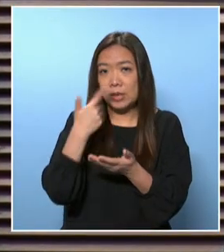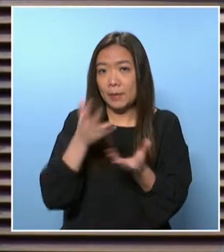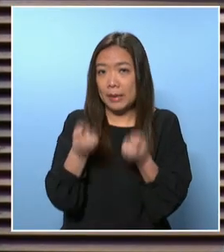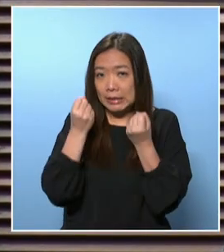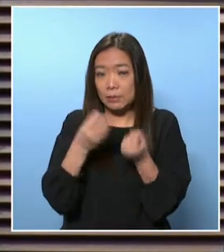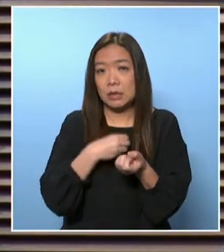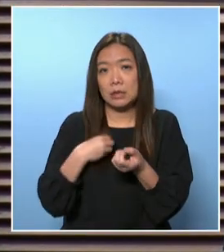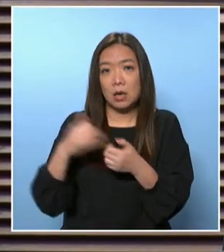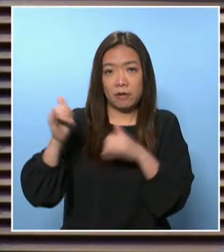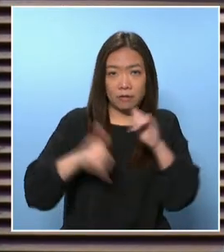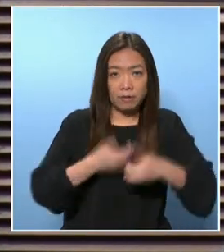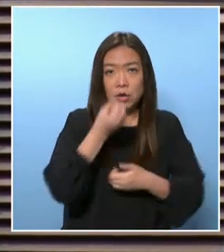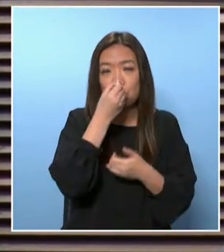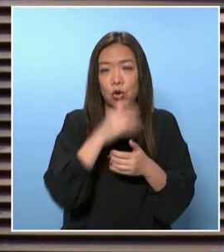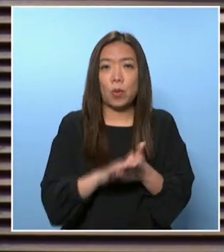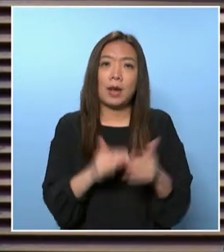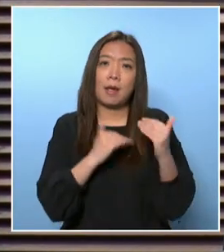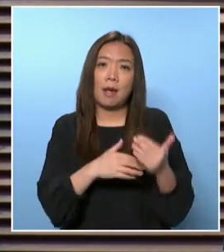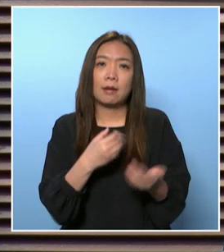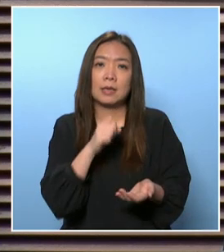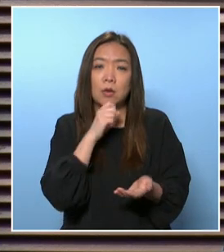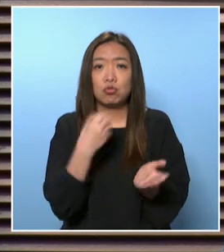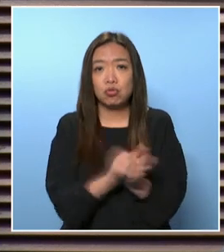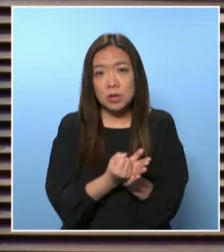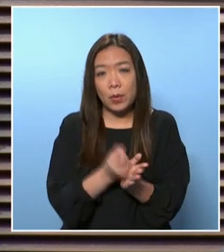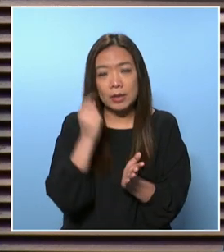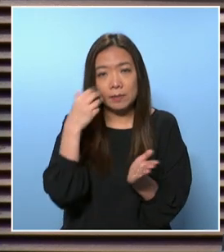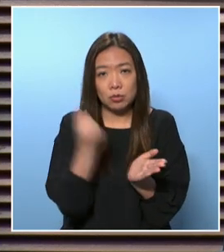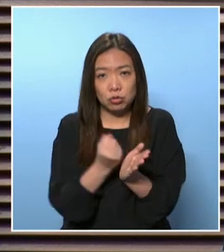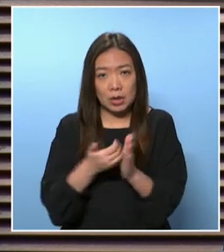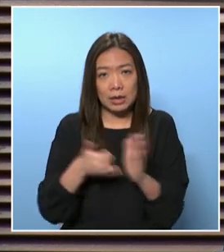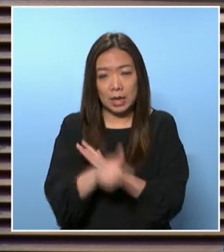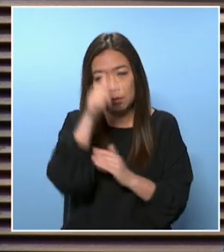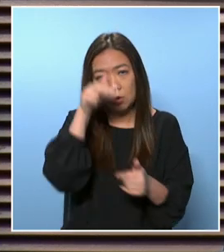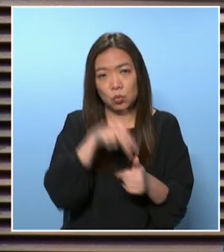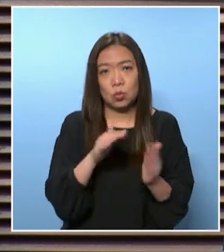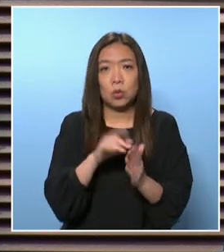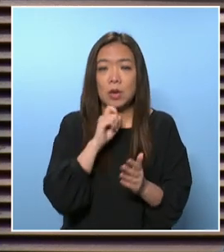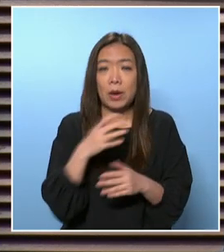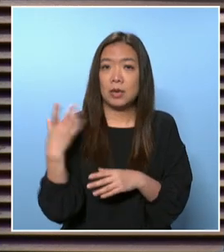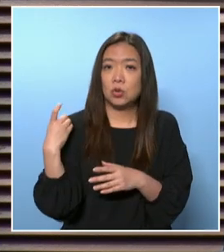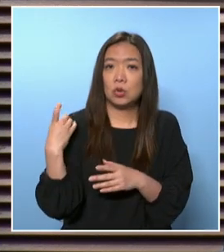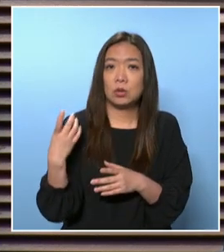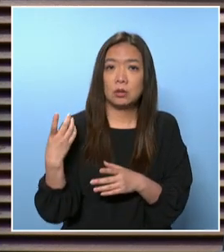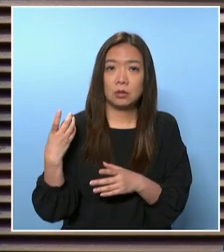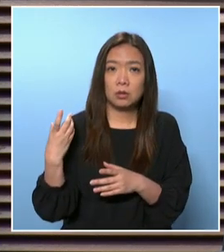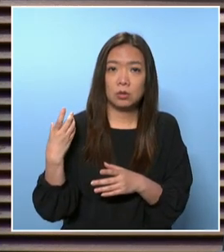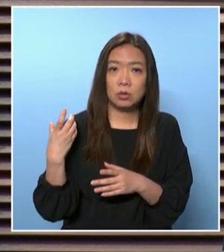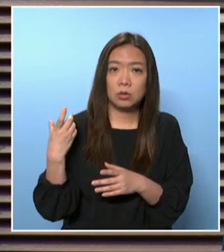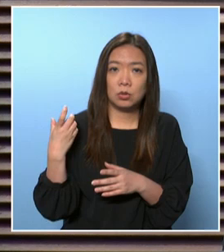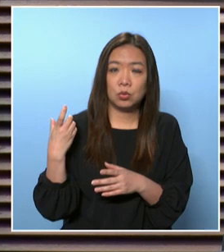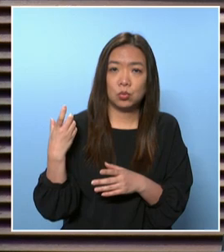graduates are willing to come practice in Hong Kong under the special registration or limited registration scheme. Now,